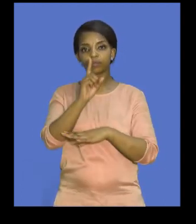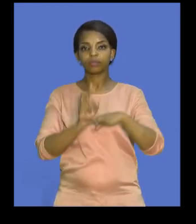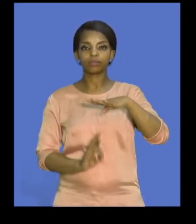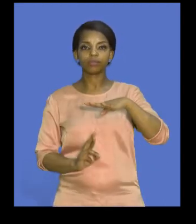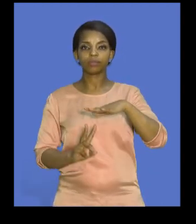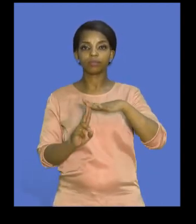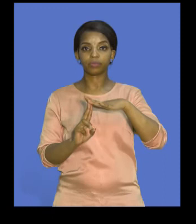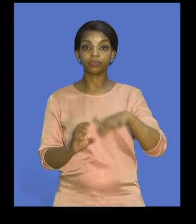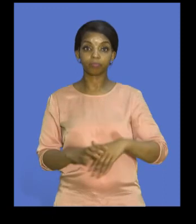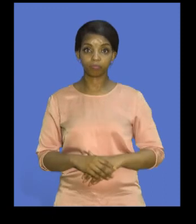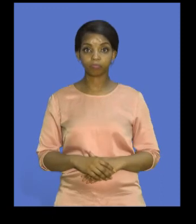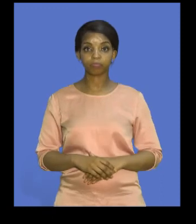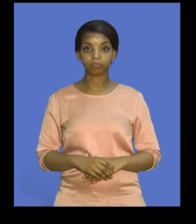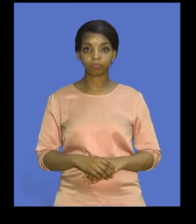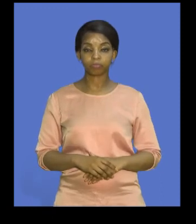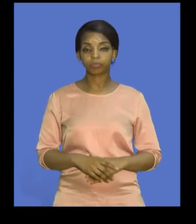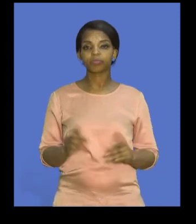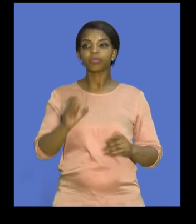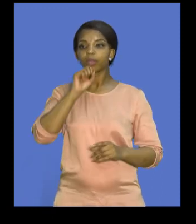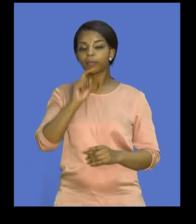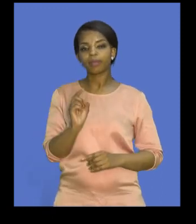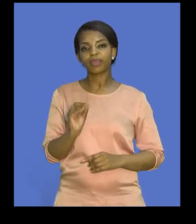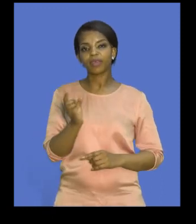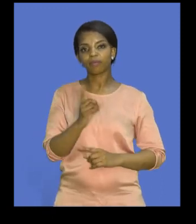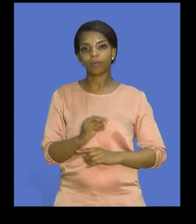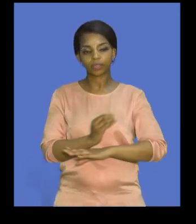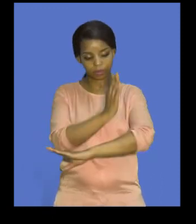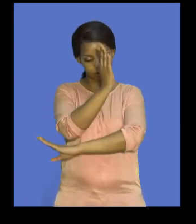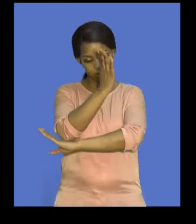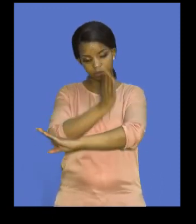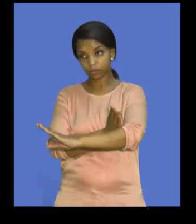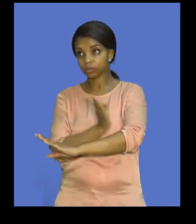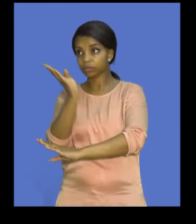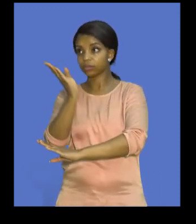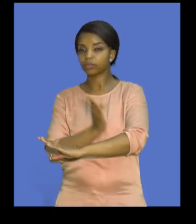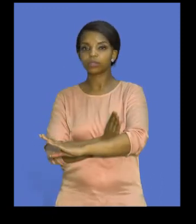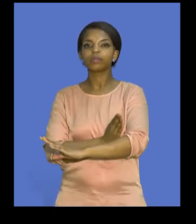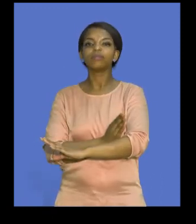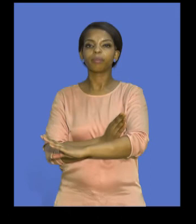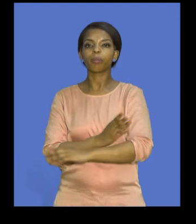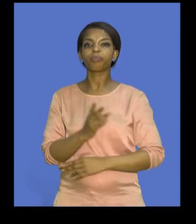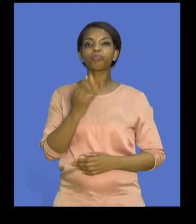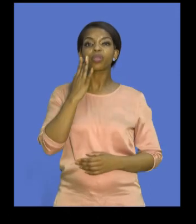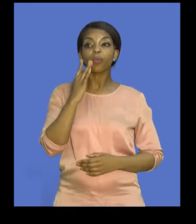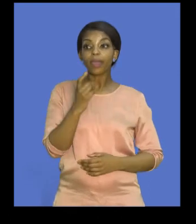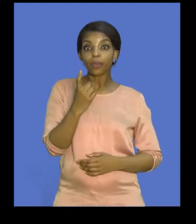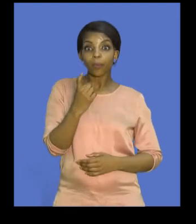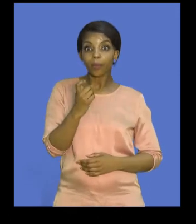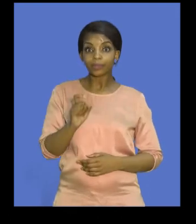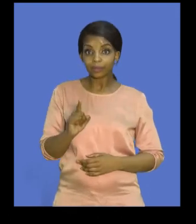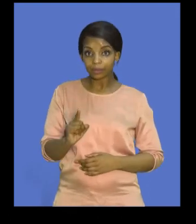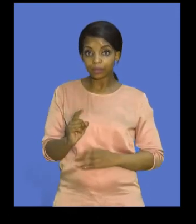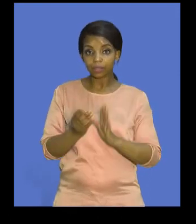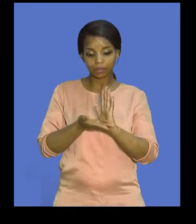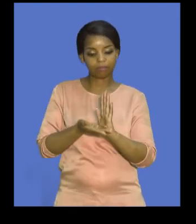charges. Hence, we get that linear graph. So when 1 over r squared increases, then the force will also